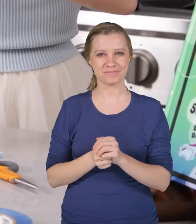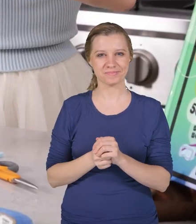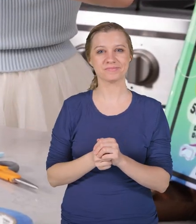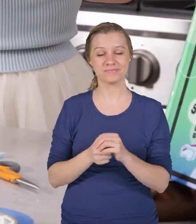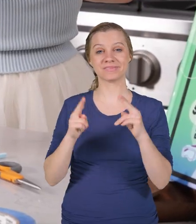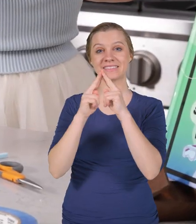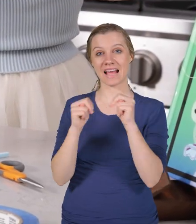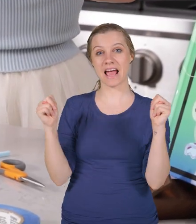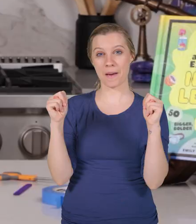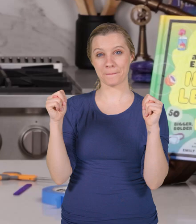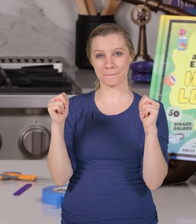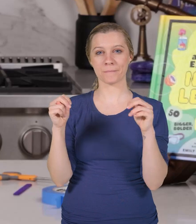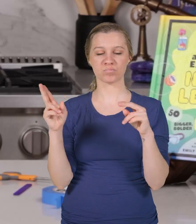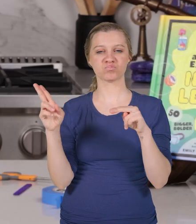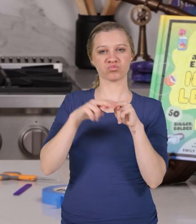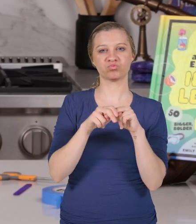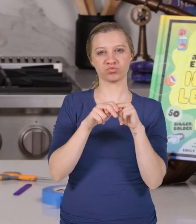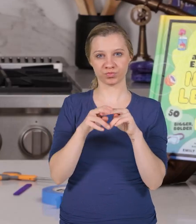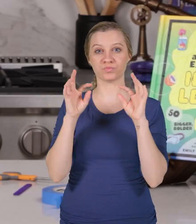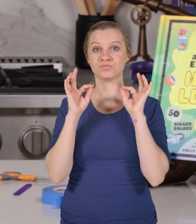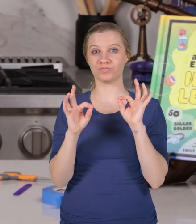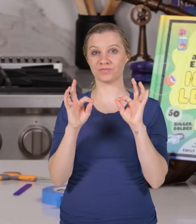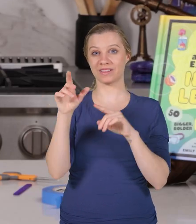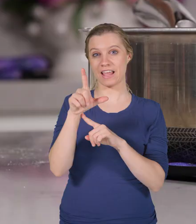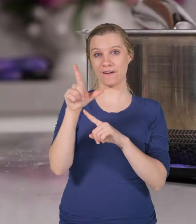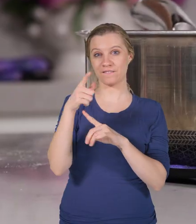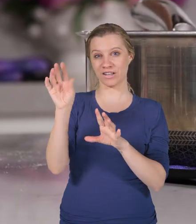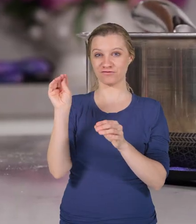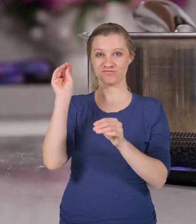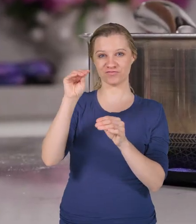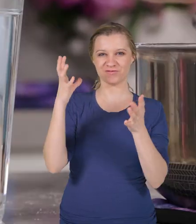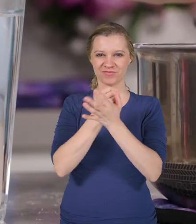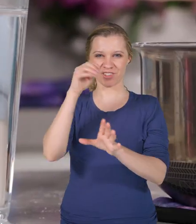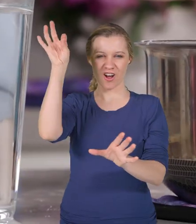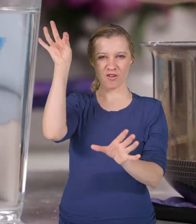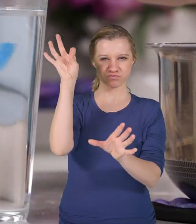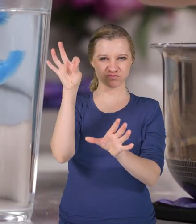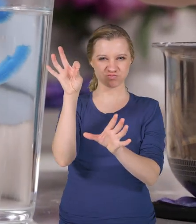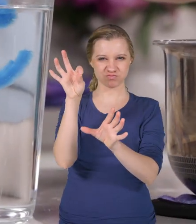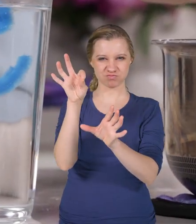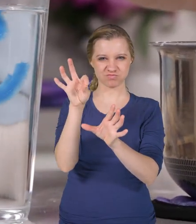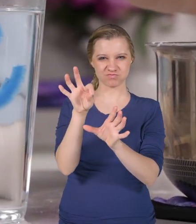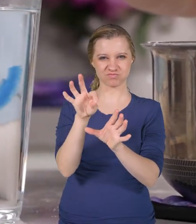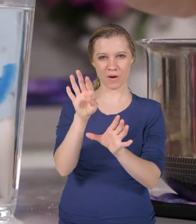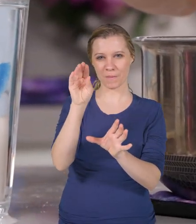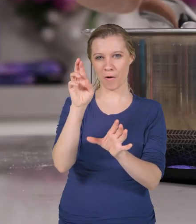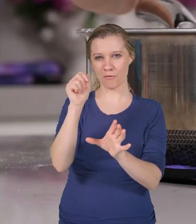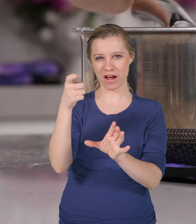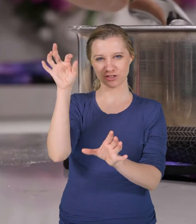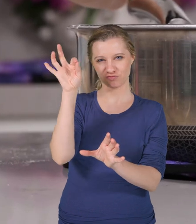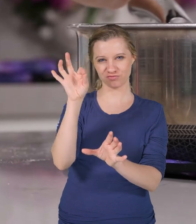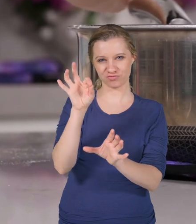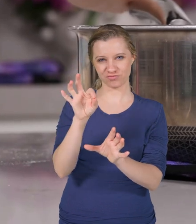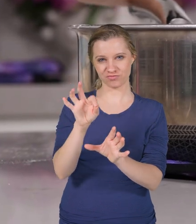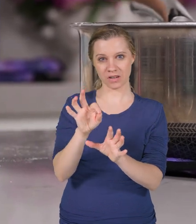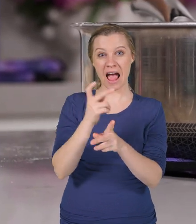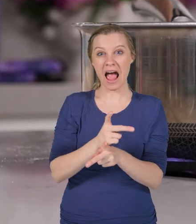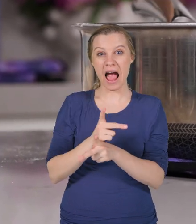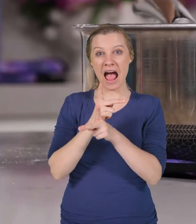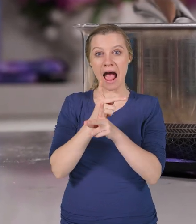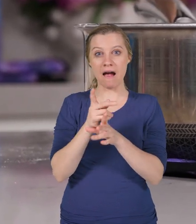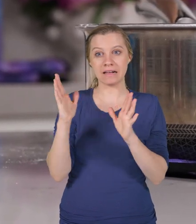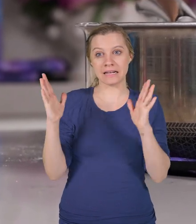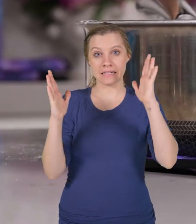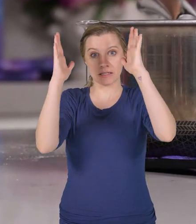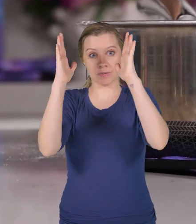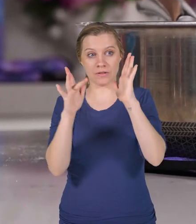the tape to tape it on. So now that we have our letter, let's go ahead and submerge it in our borax solution. And be very